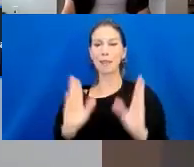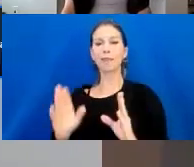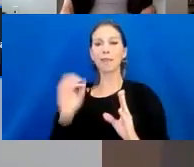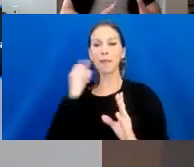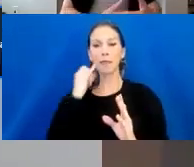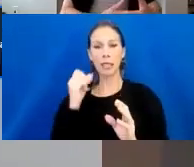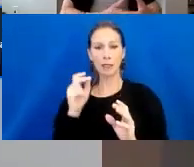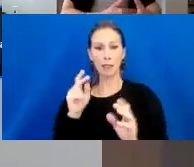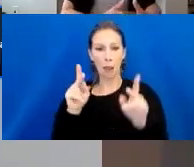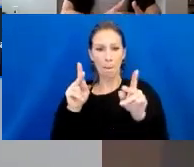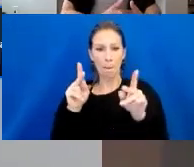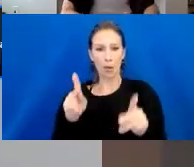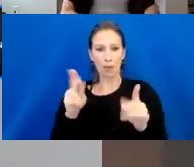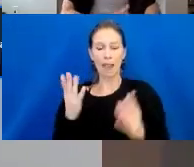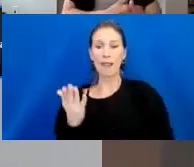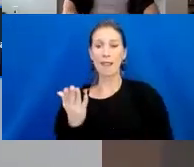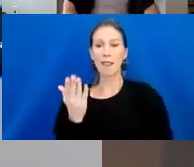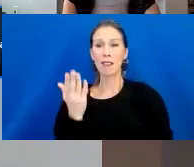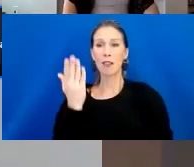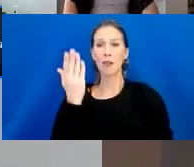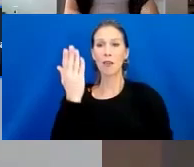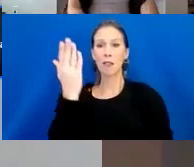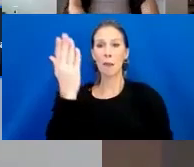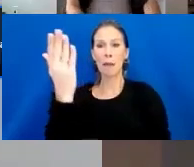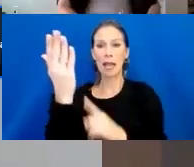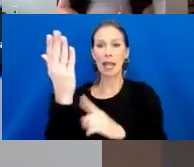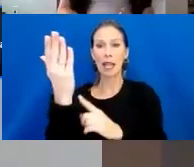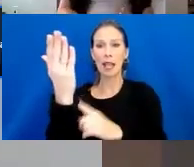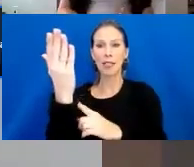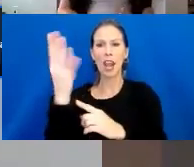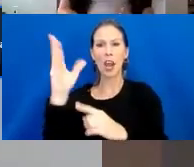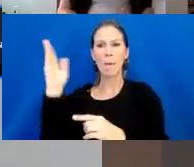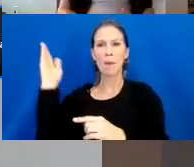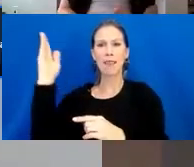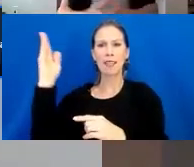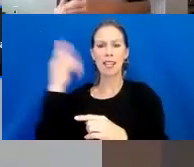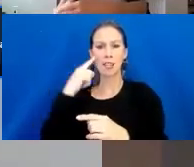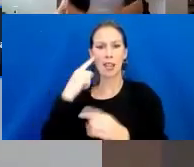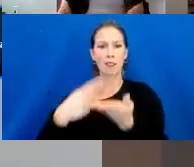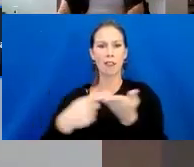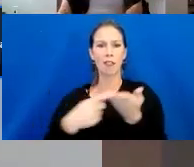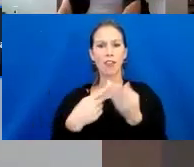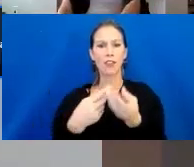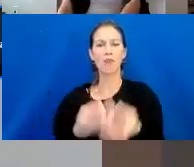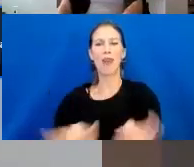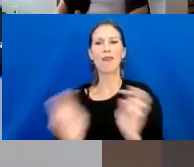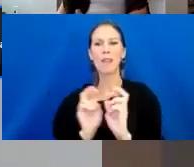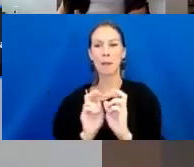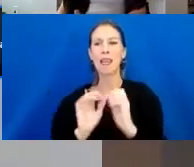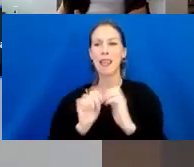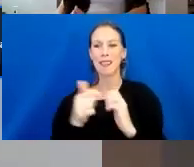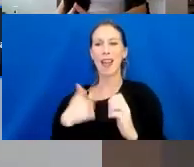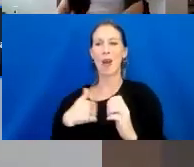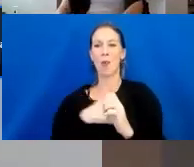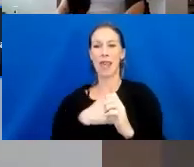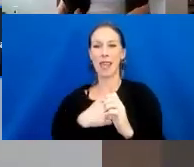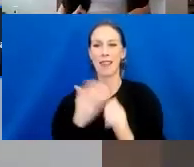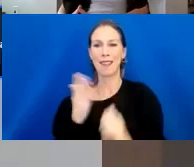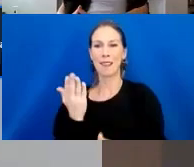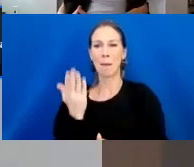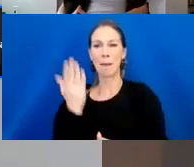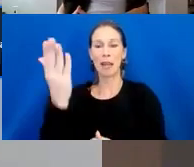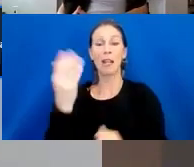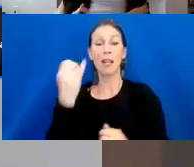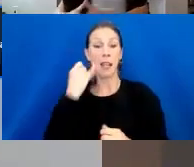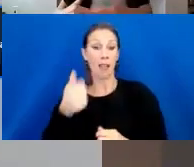a structured roundtable session, that's how it was submitted. If it was being submitted as a structured